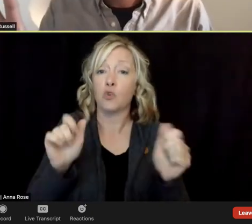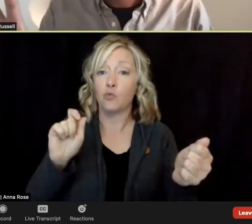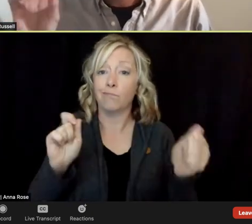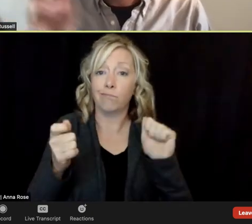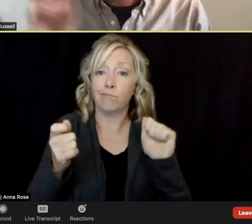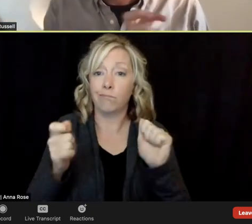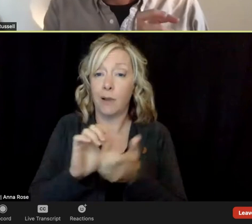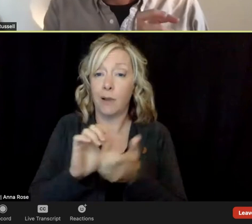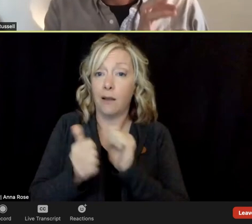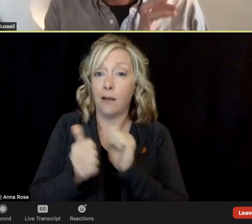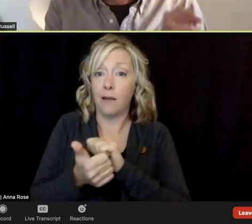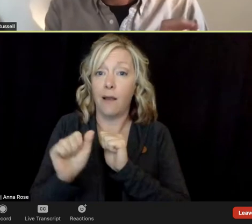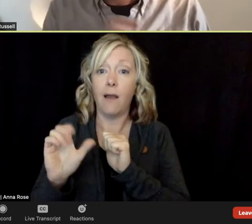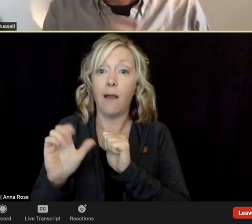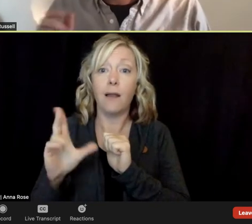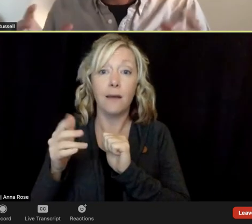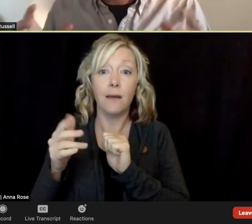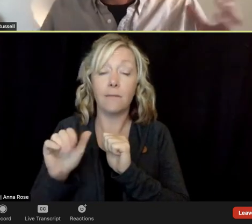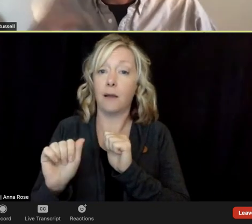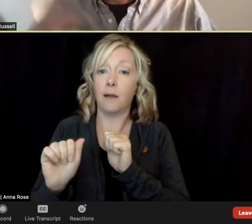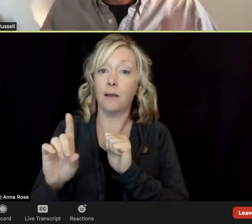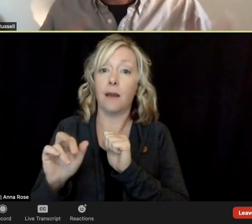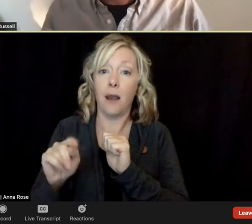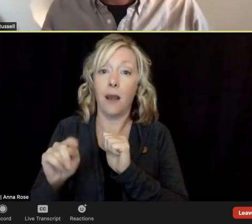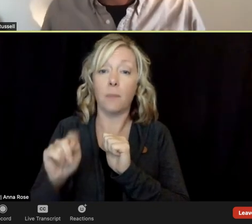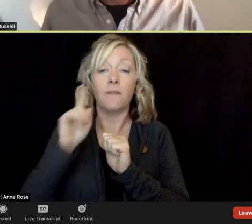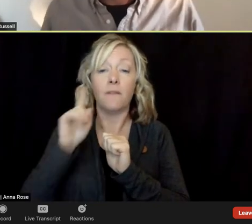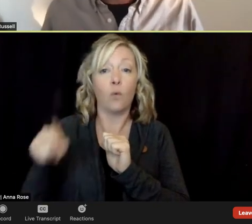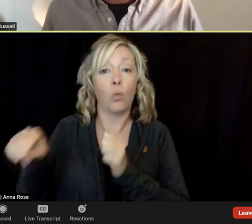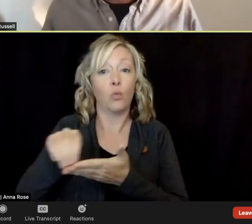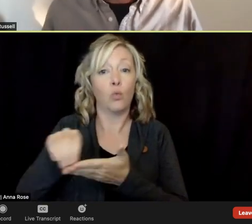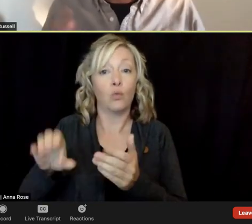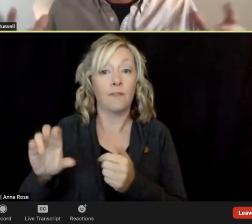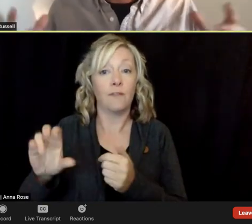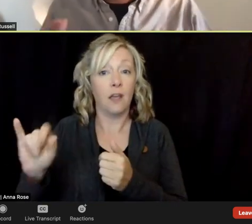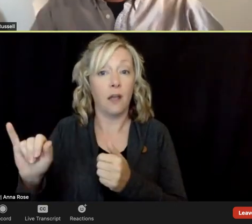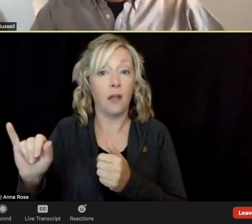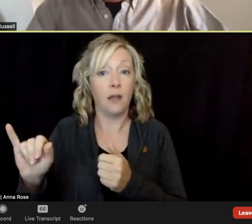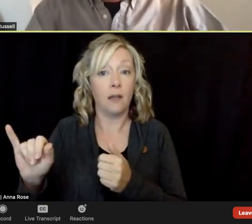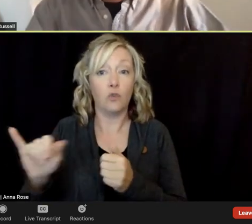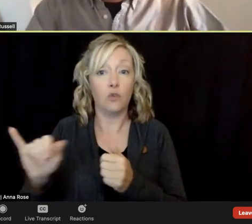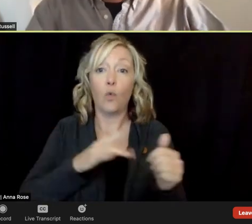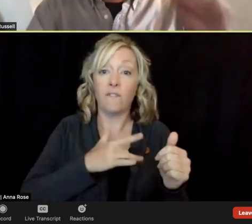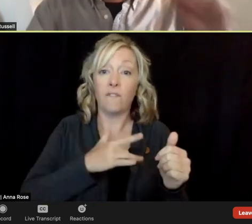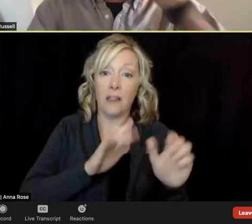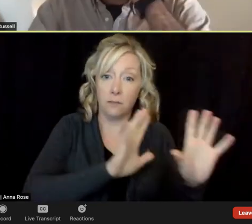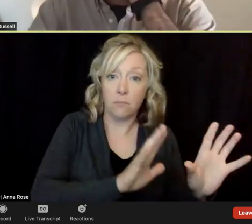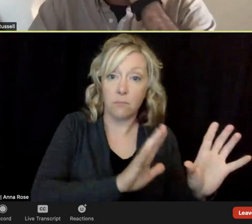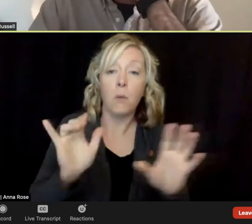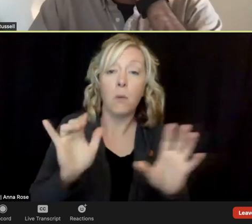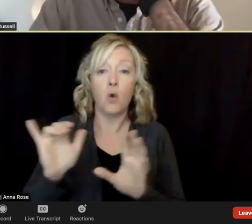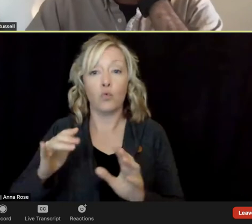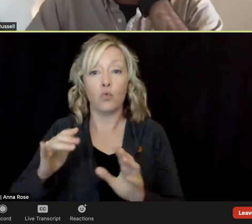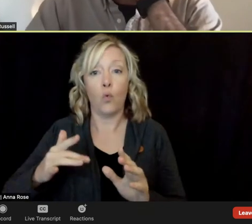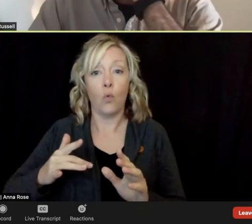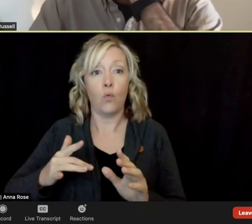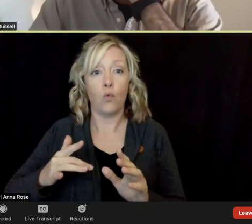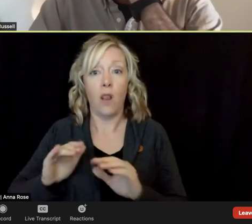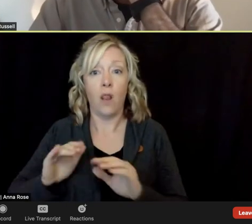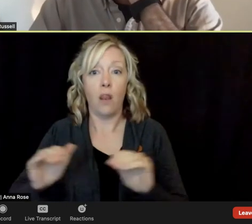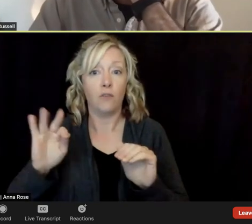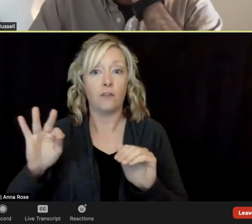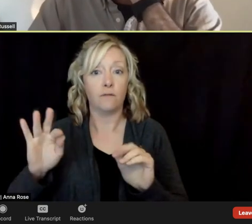CVI? So we're not just talking about feelings, we're talking about starting to identify levels of stimulation or readiness.